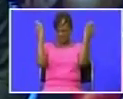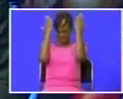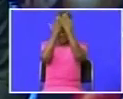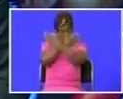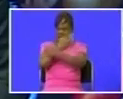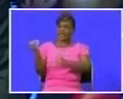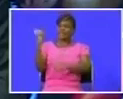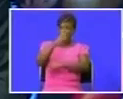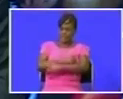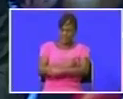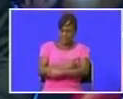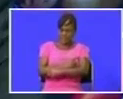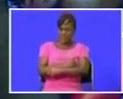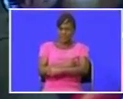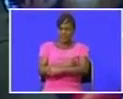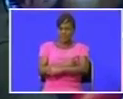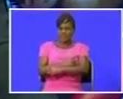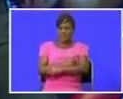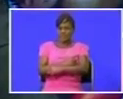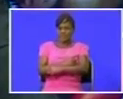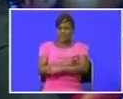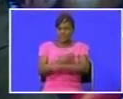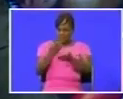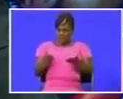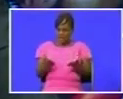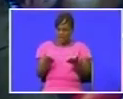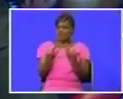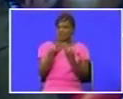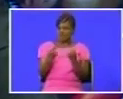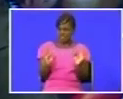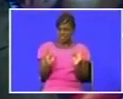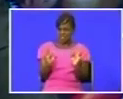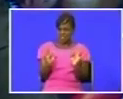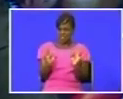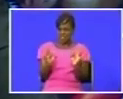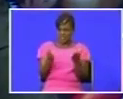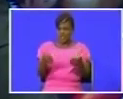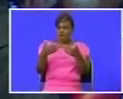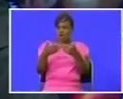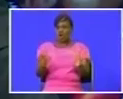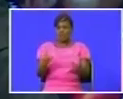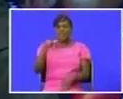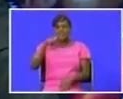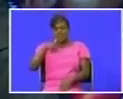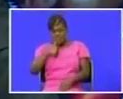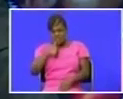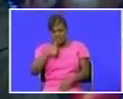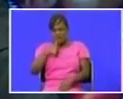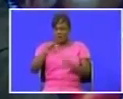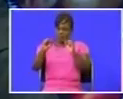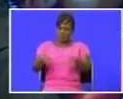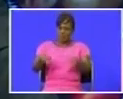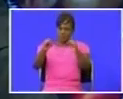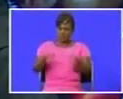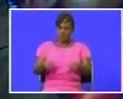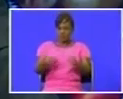hanging over his head. That cloud has lifted at least for now, and pundits say this has opened a whole new spectrum of possibilities